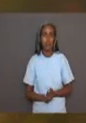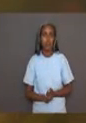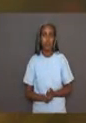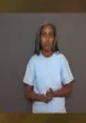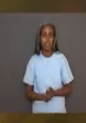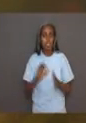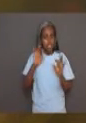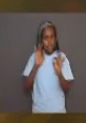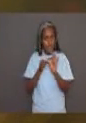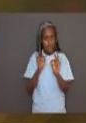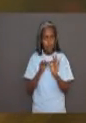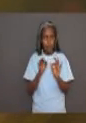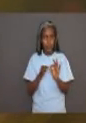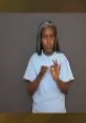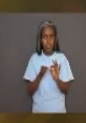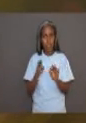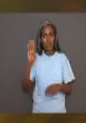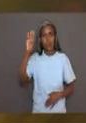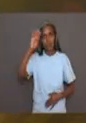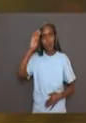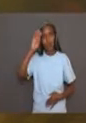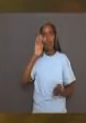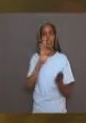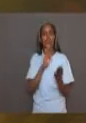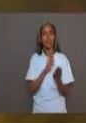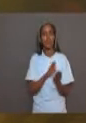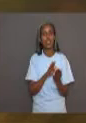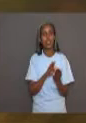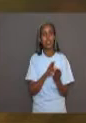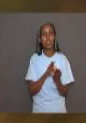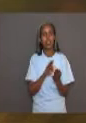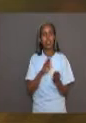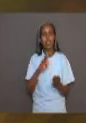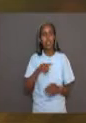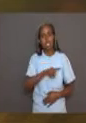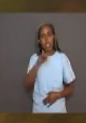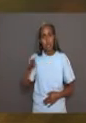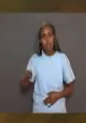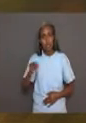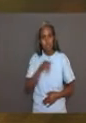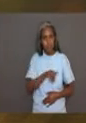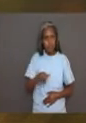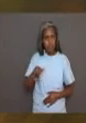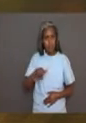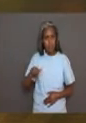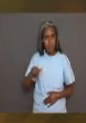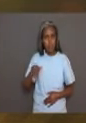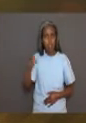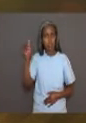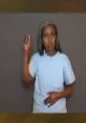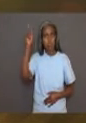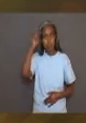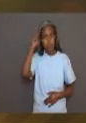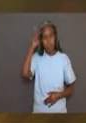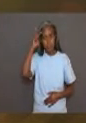The interpretation of Bowley's coefficient of skewness is the same as